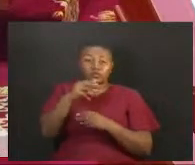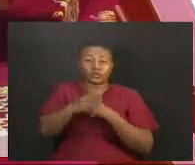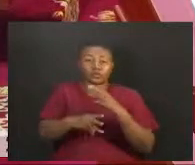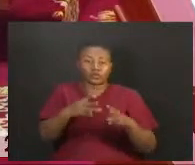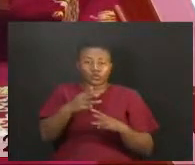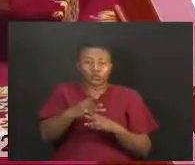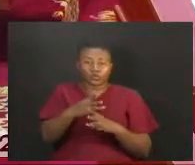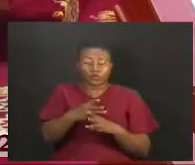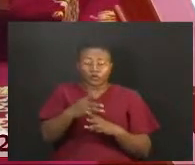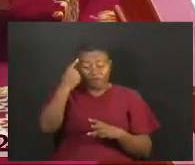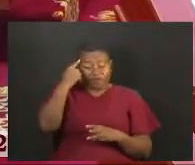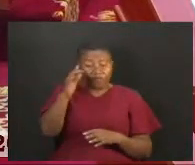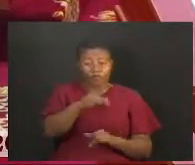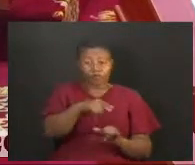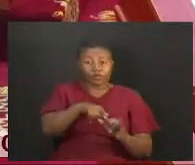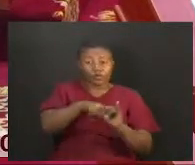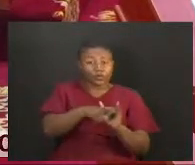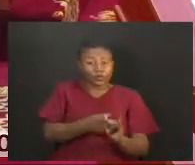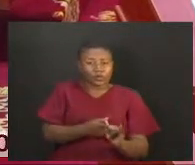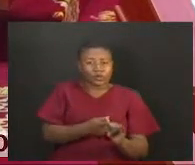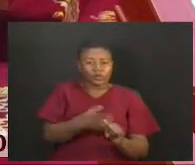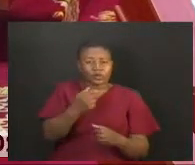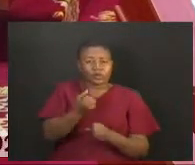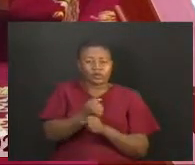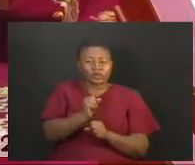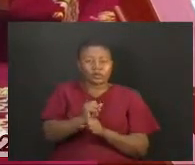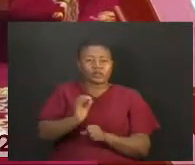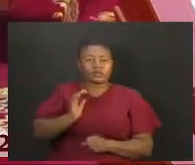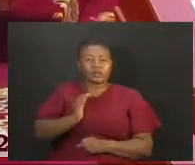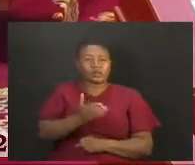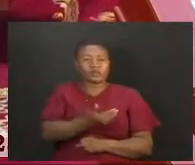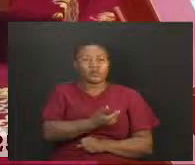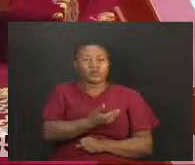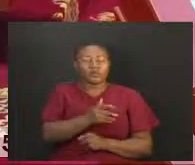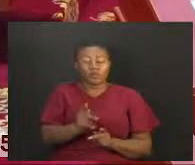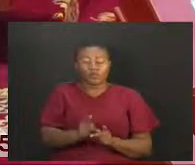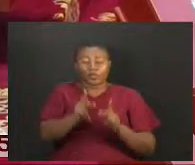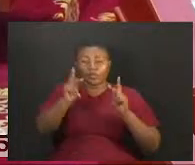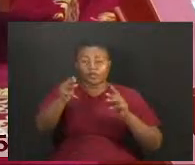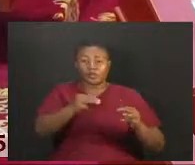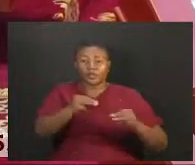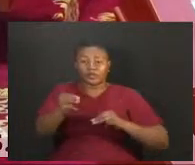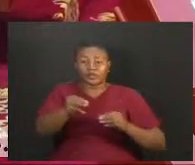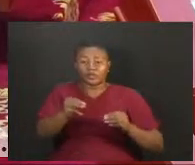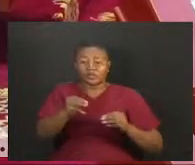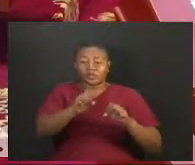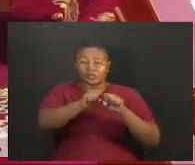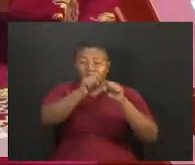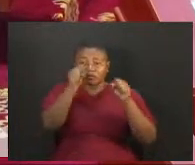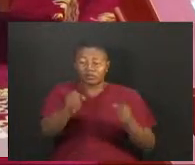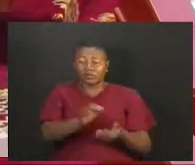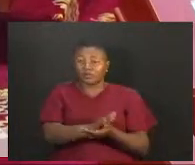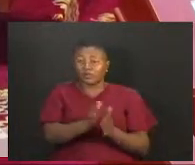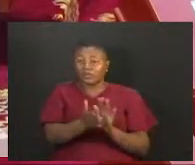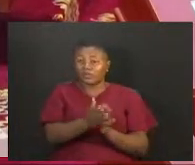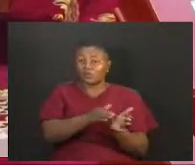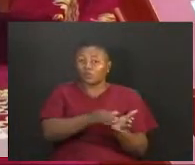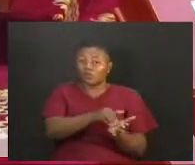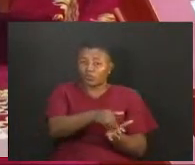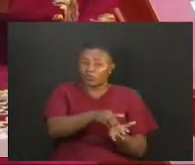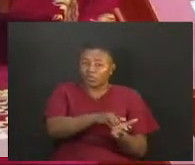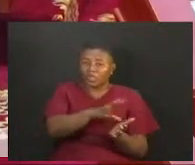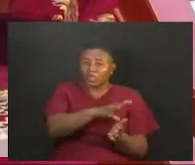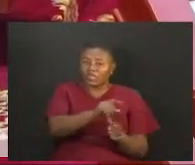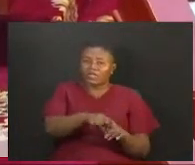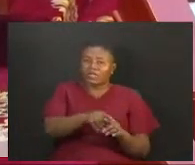poor implementation has rendered our public financial management systems weak, allowing for abuse and costly